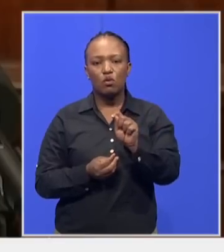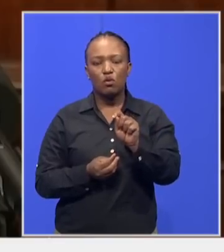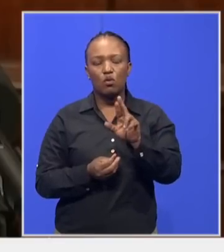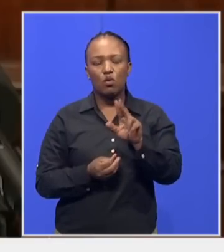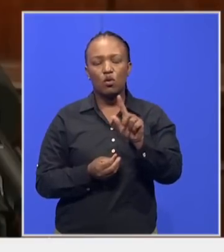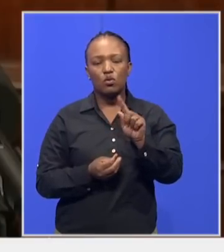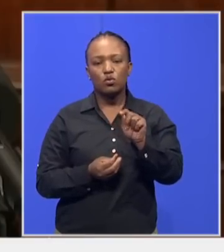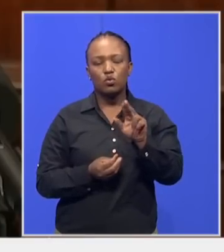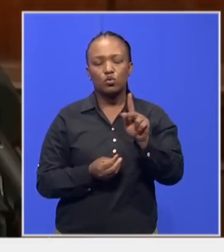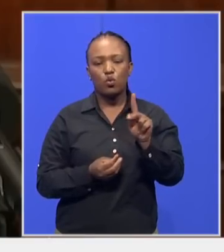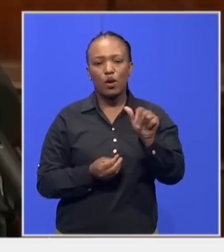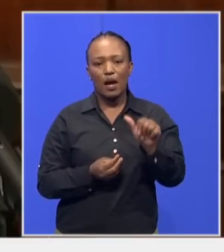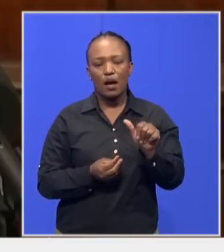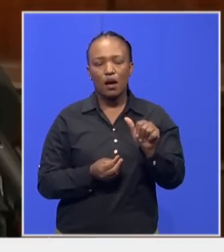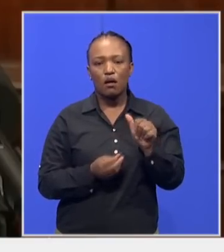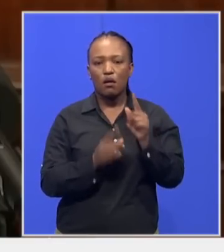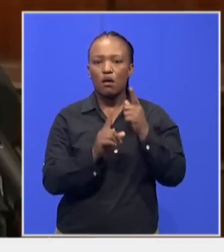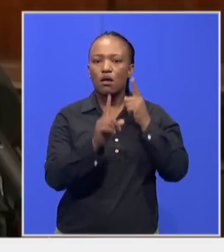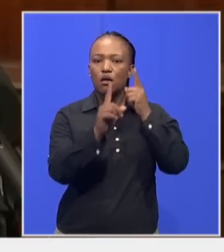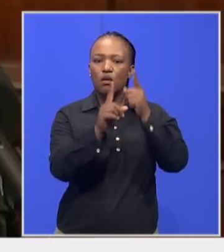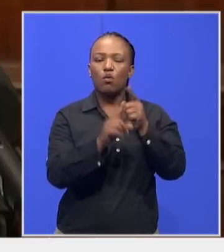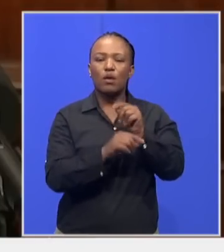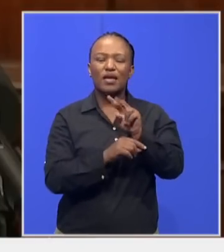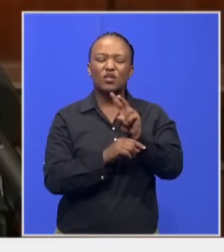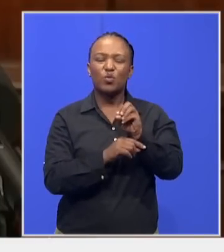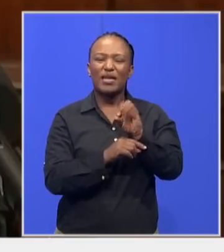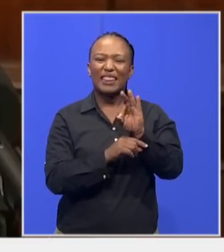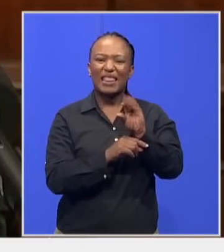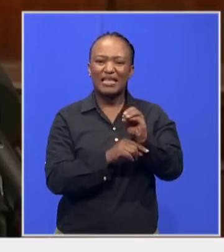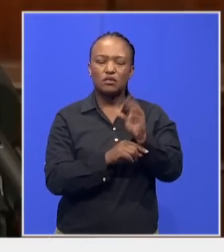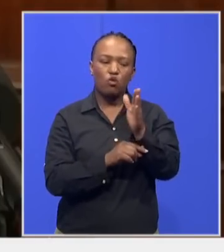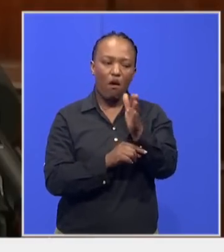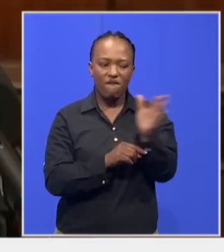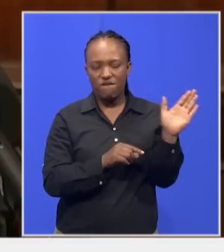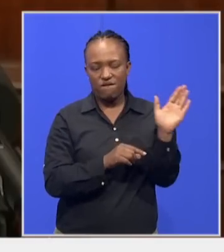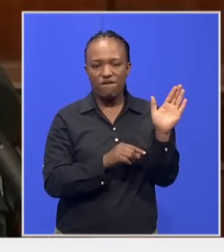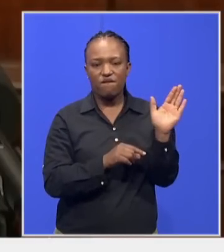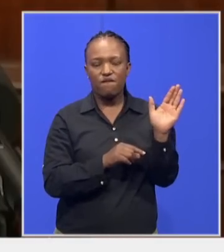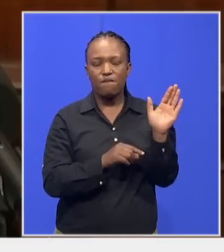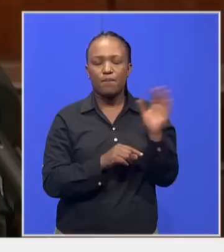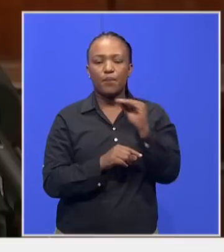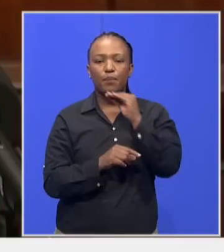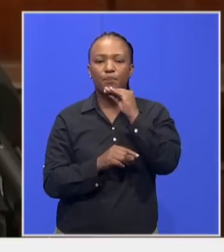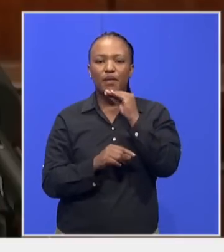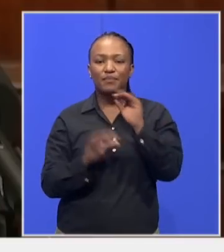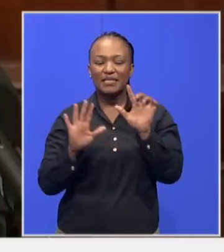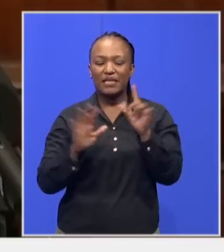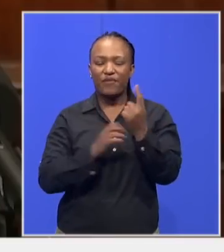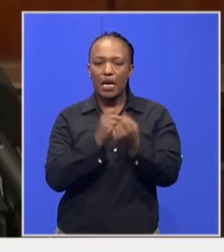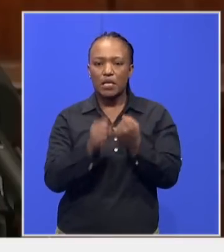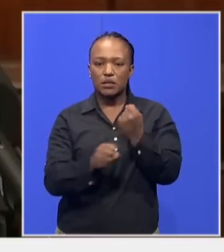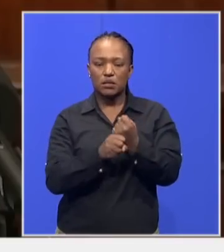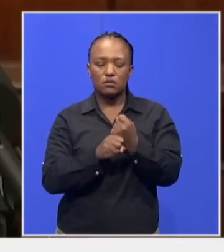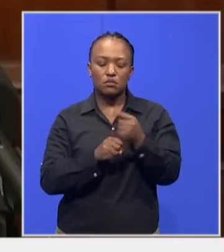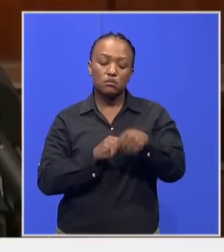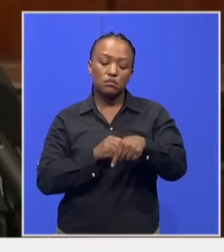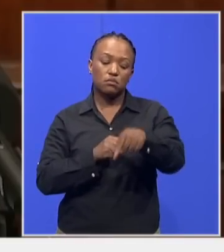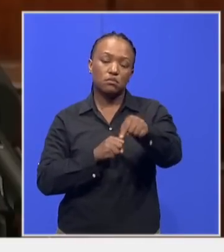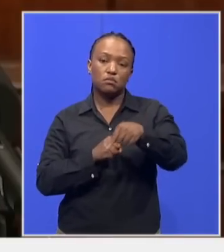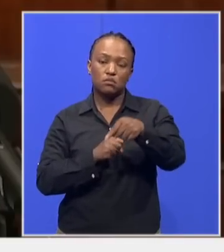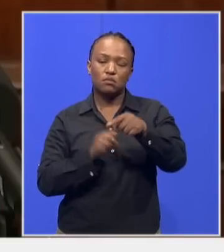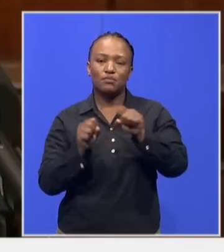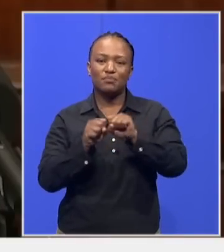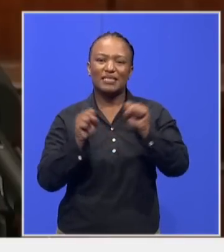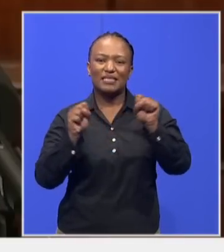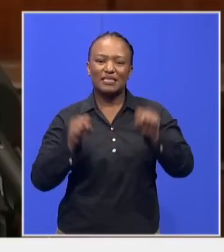to be decommissioned by 2030. So essentially, in the next 7 years, the system is going to lose